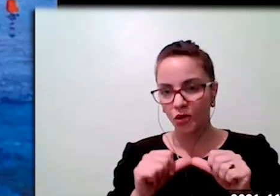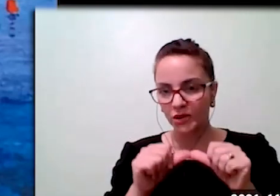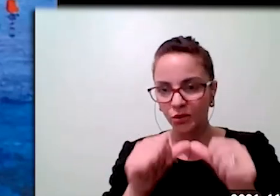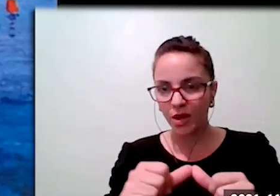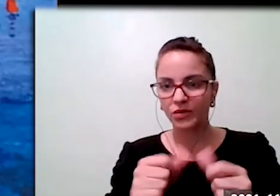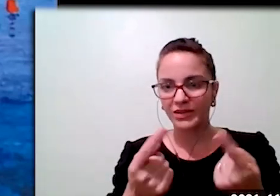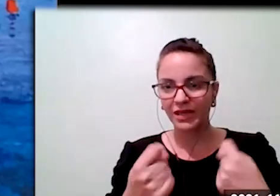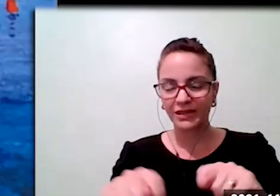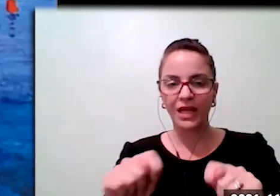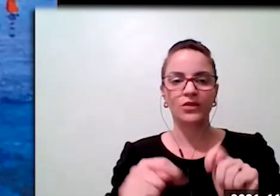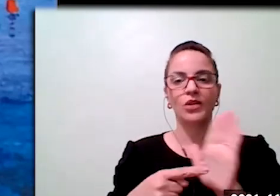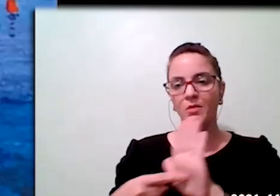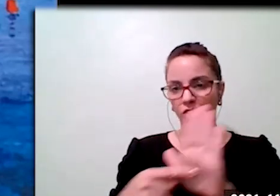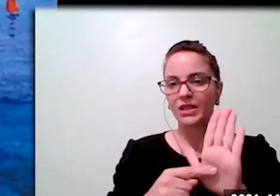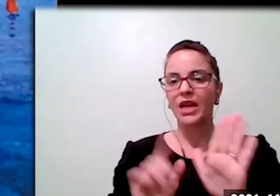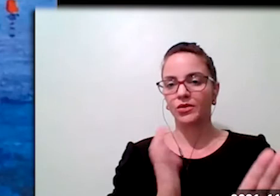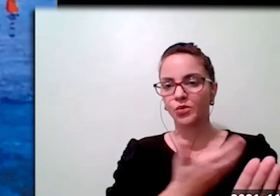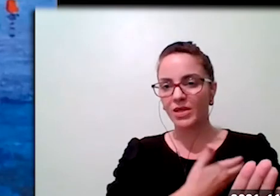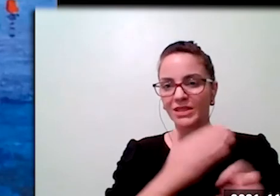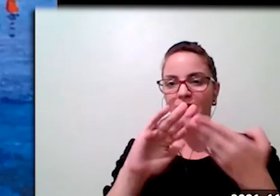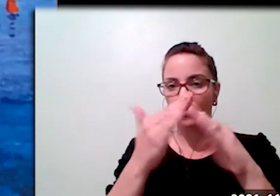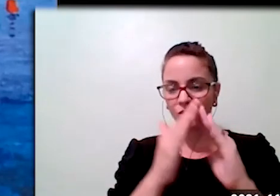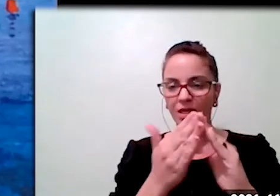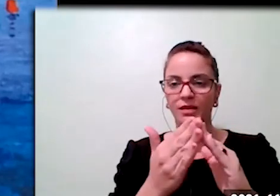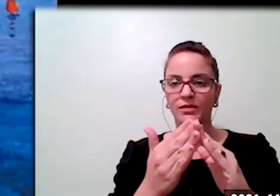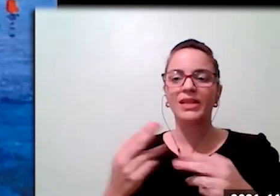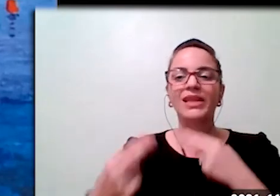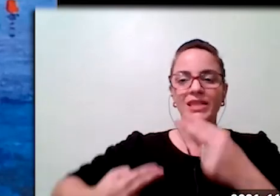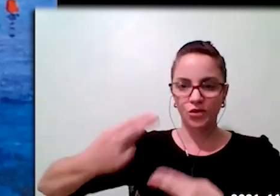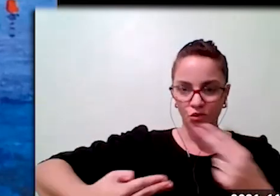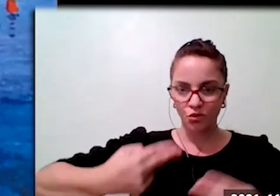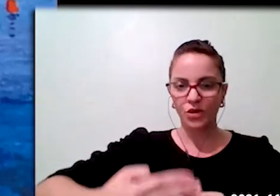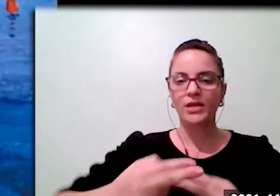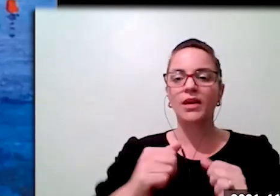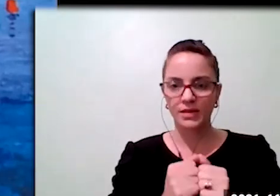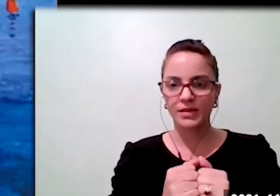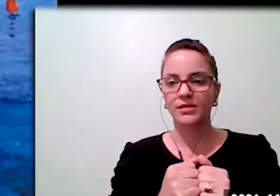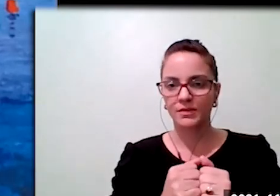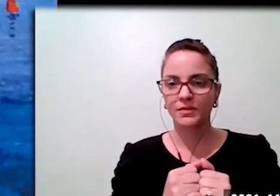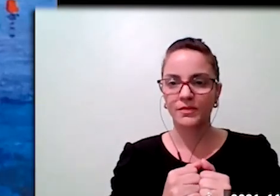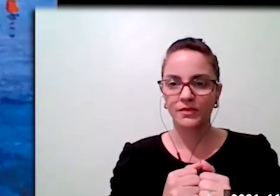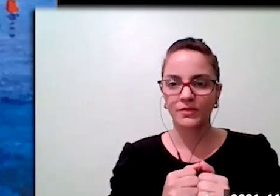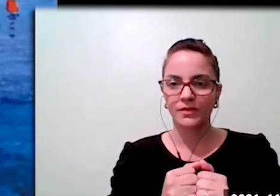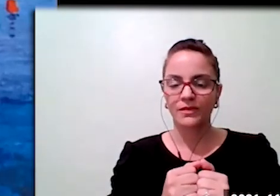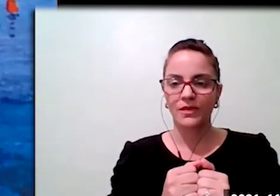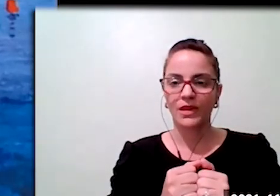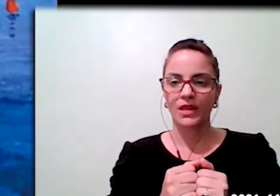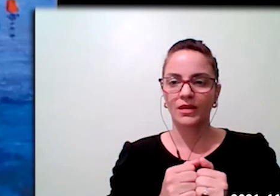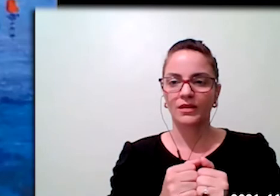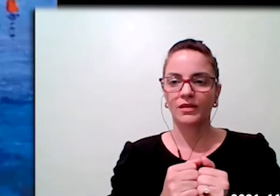writing 5 precious texts about the aesthetics, social, and cultural values of more